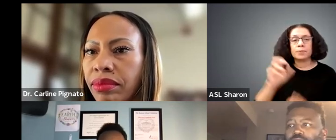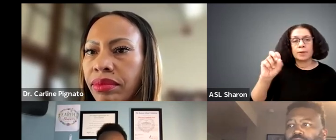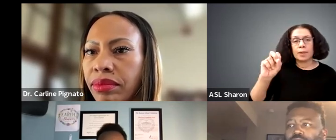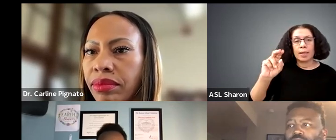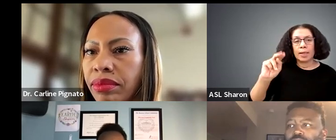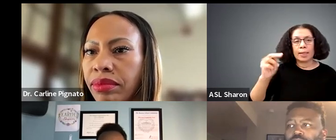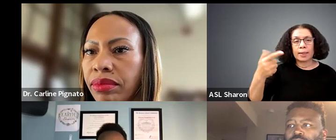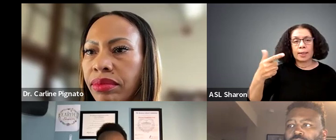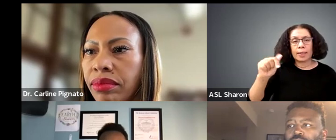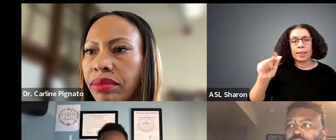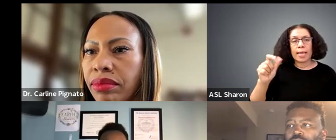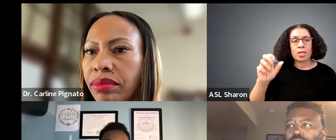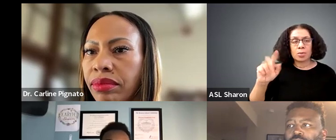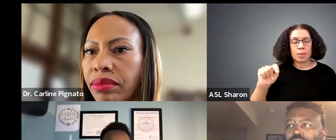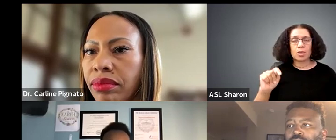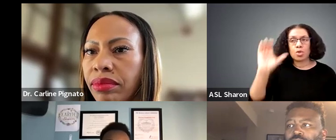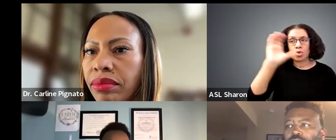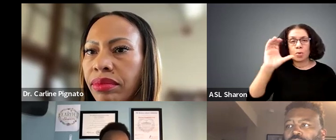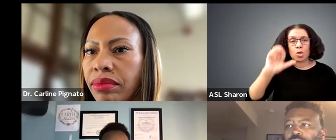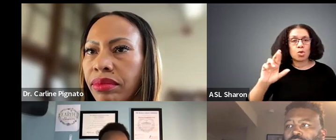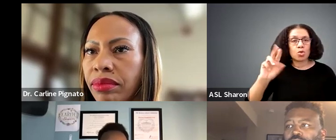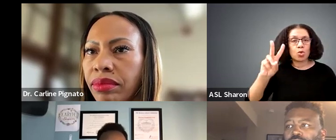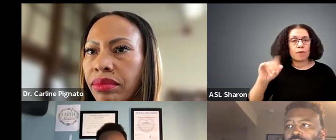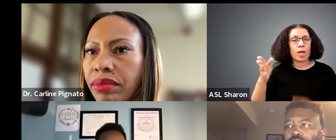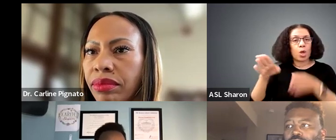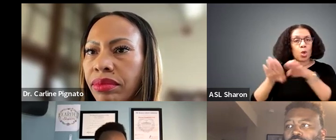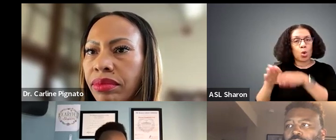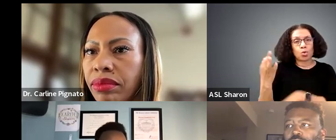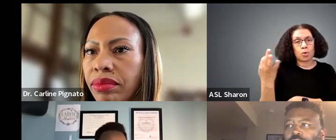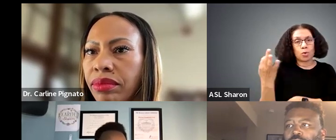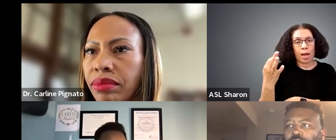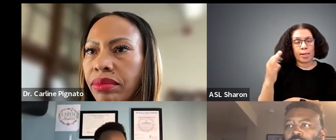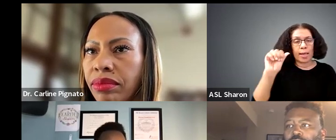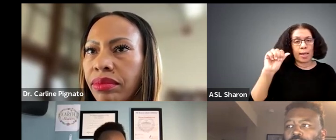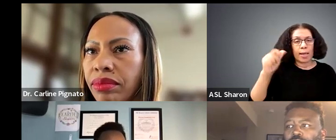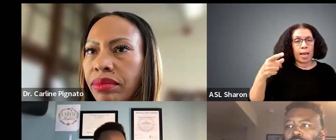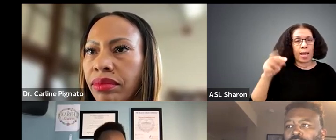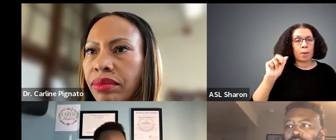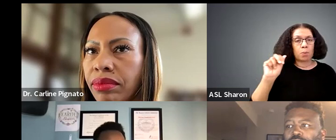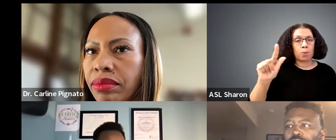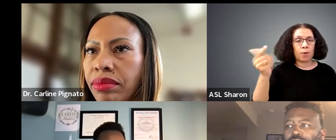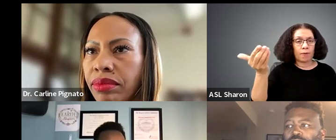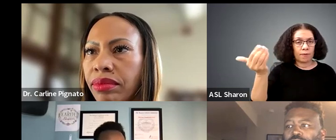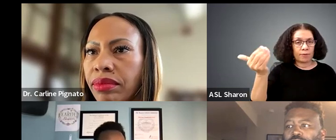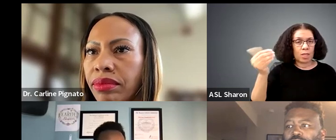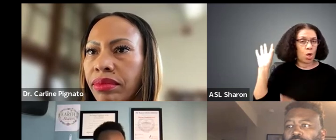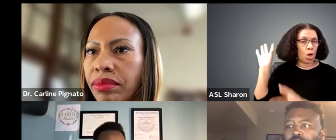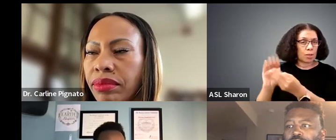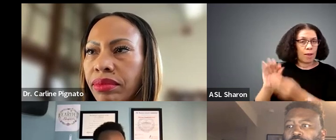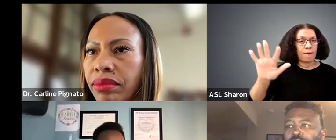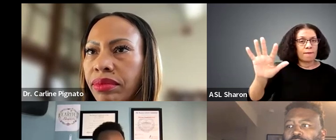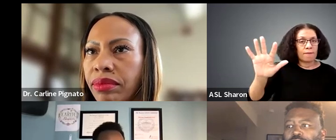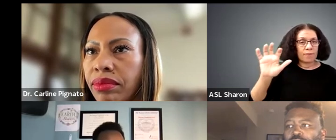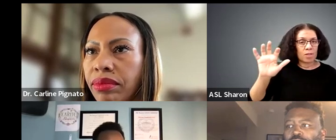online superintendent survey closed last Friday on April 15th. In total, we received